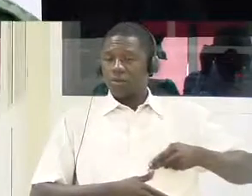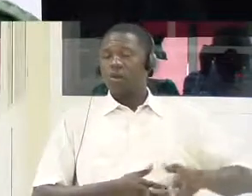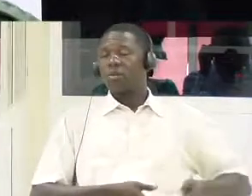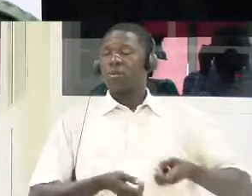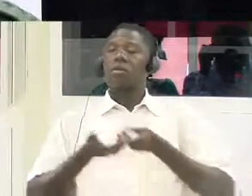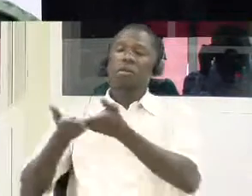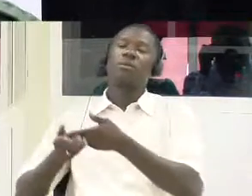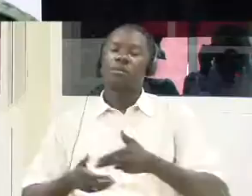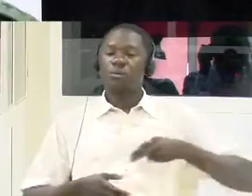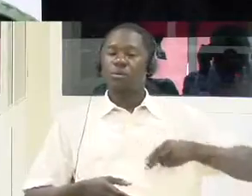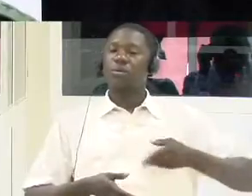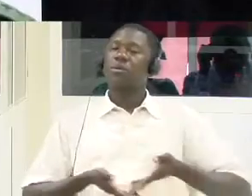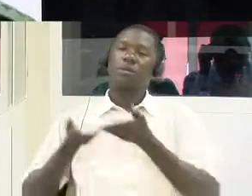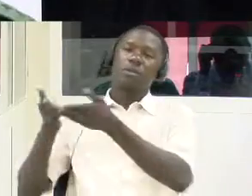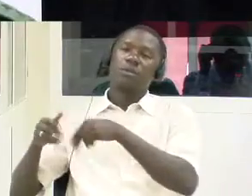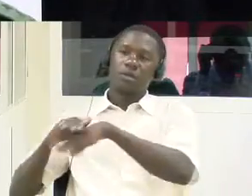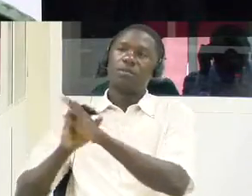and he went to the office.